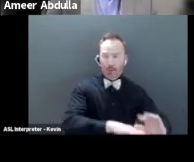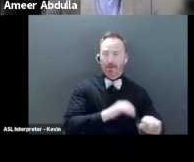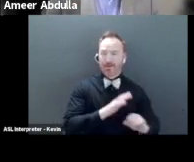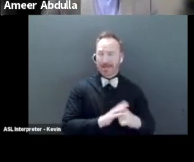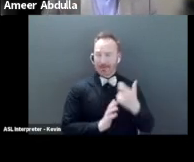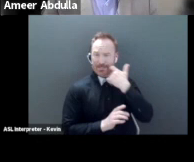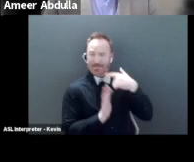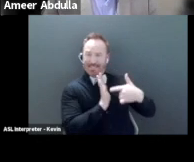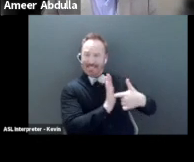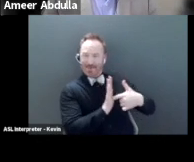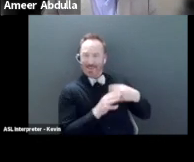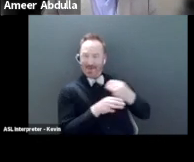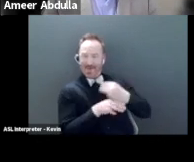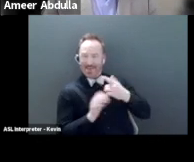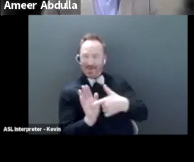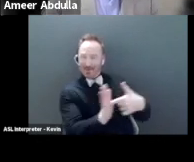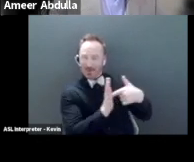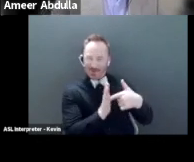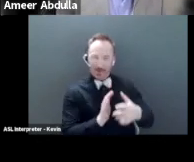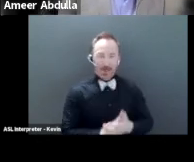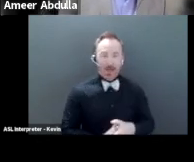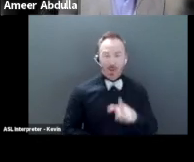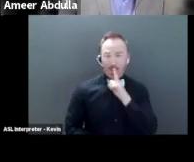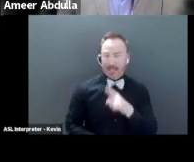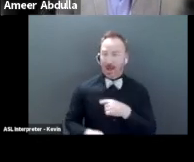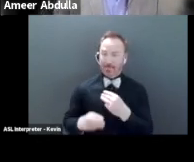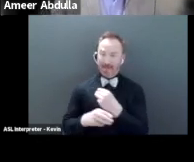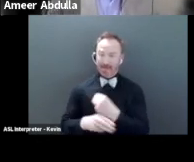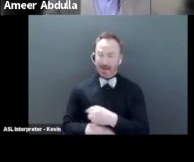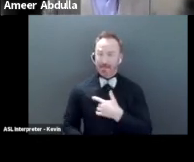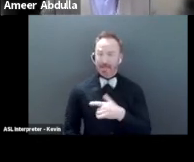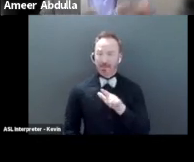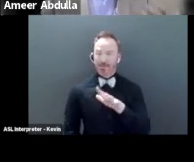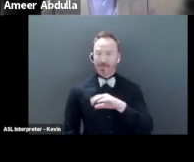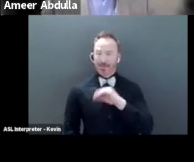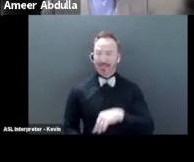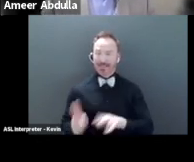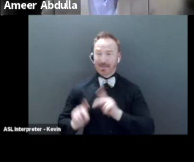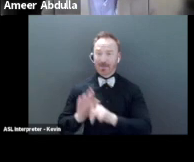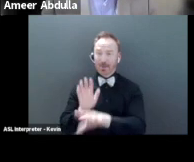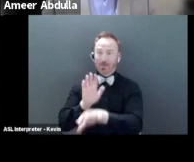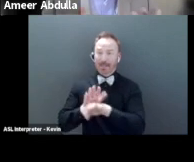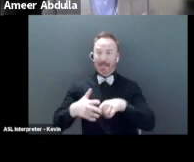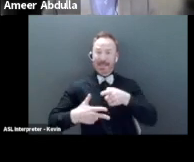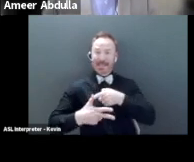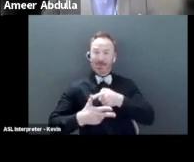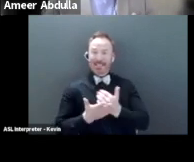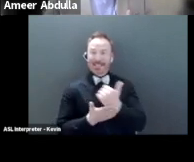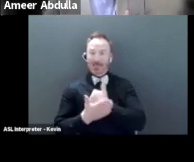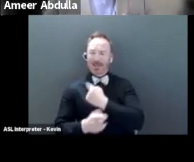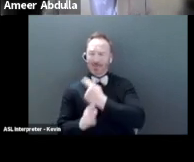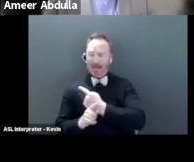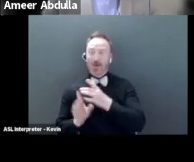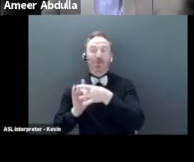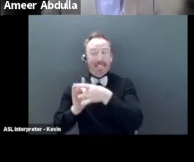So on a pure arithmetic basis, salary wins. So the 25% of folks who went salary have the right answer there on a pure arithmetic and